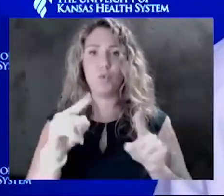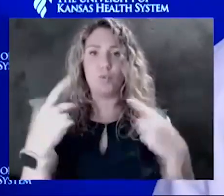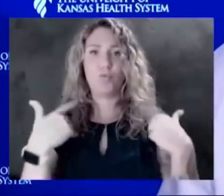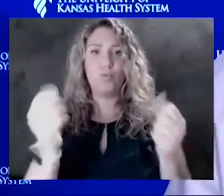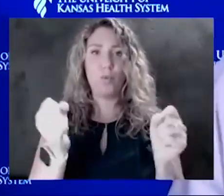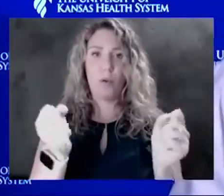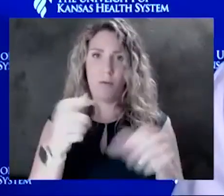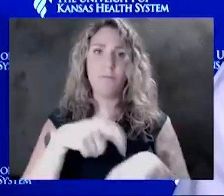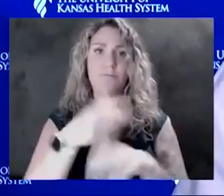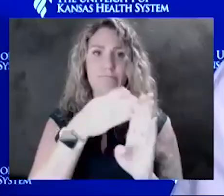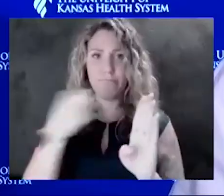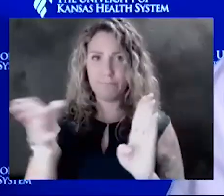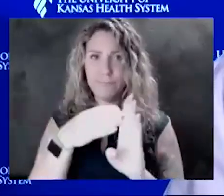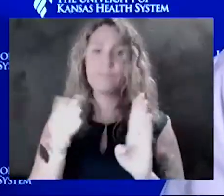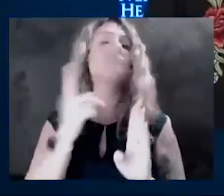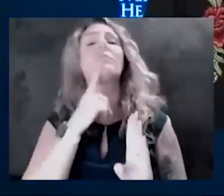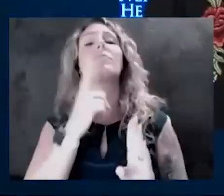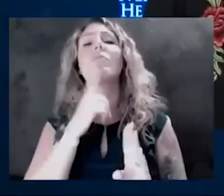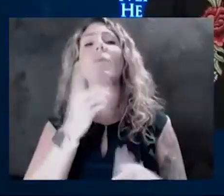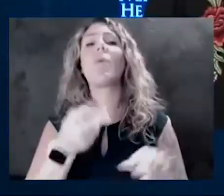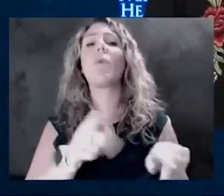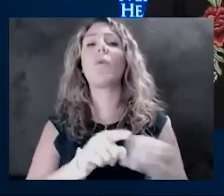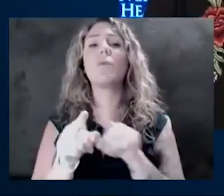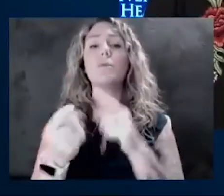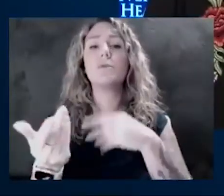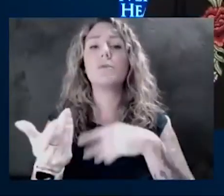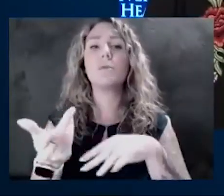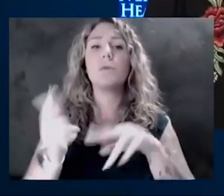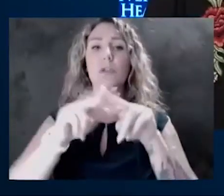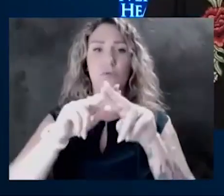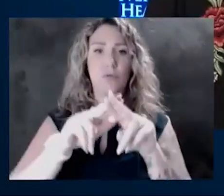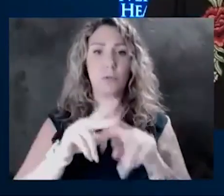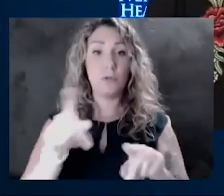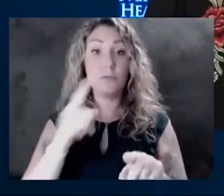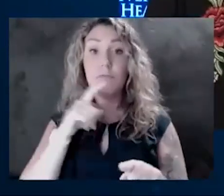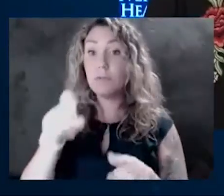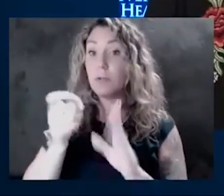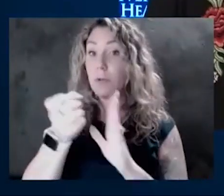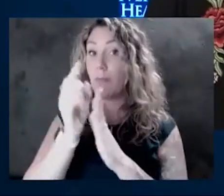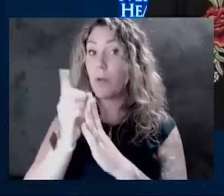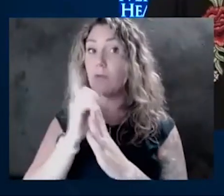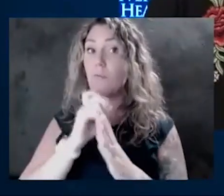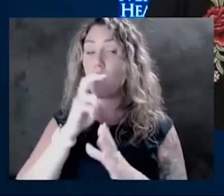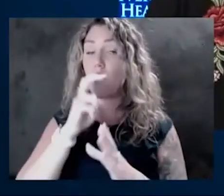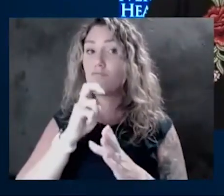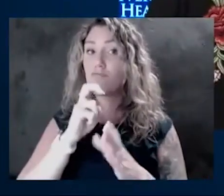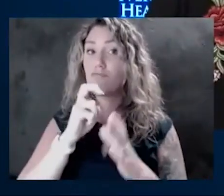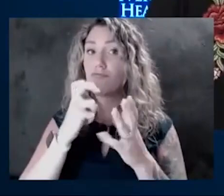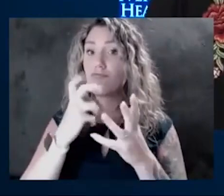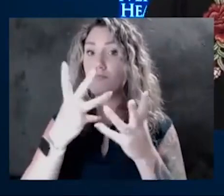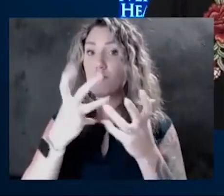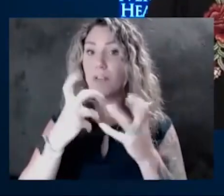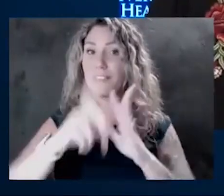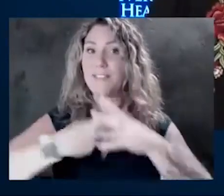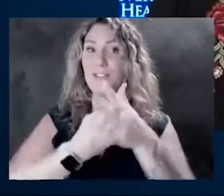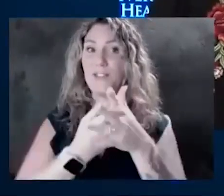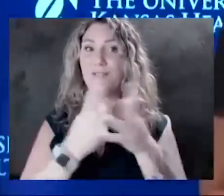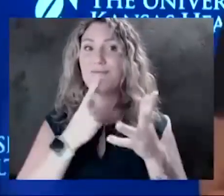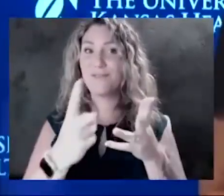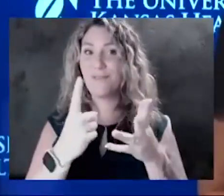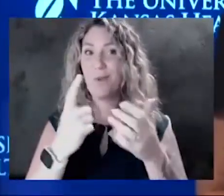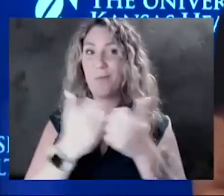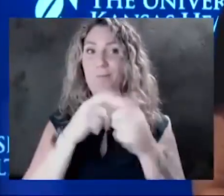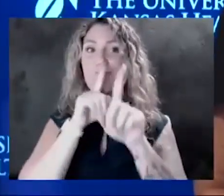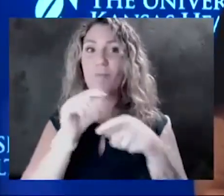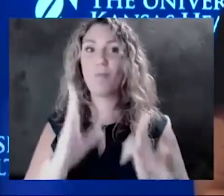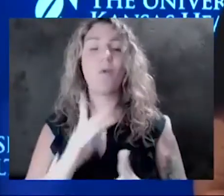an increase as well. I was going get to reporter questions. Do you need a minute, or do you want to jump in with those? Yeah, I need a minute. Okay, you take a minute. We'll get back with you. Okay, so Dr.